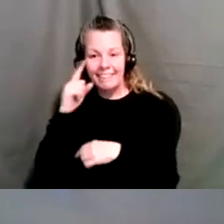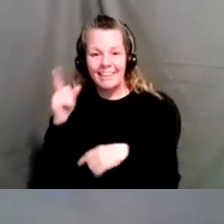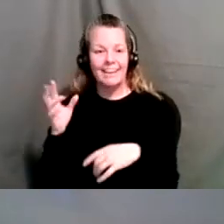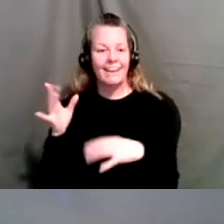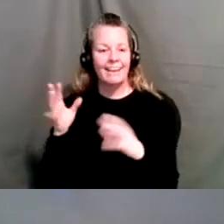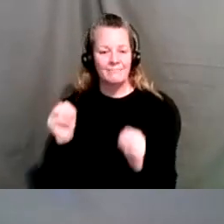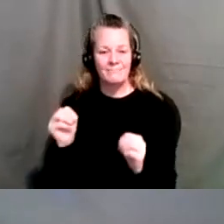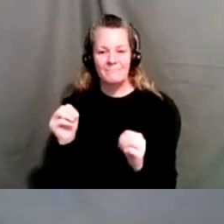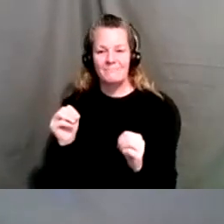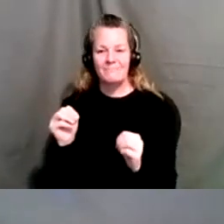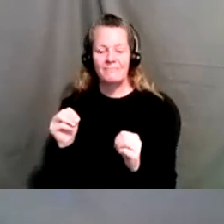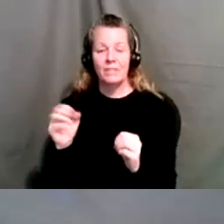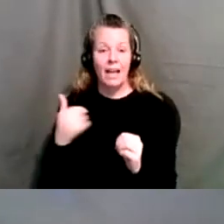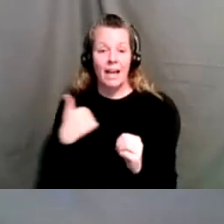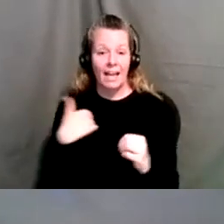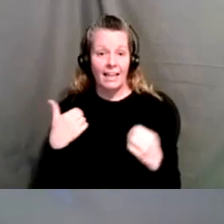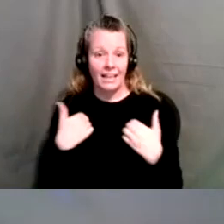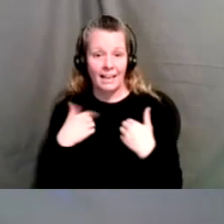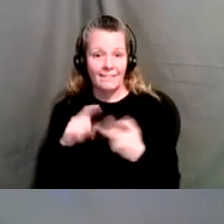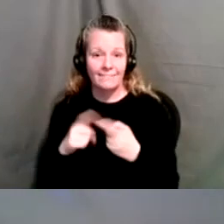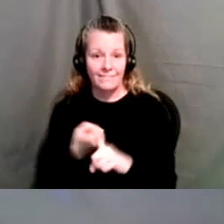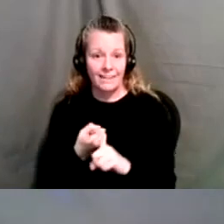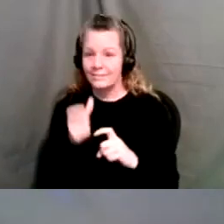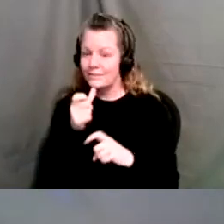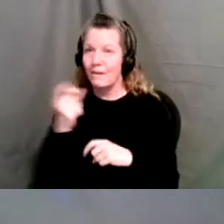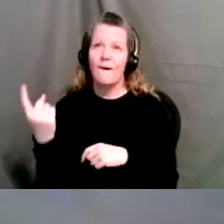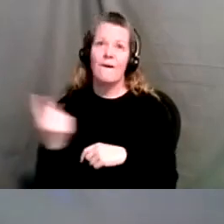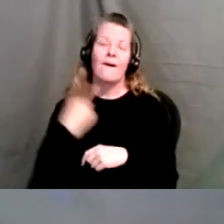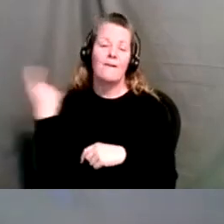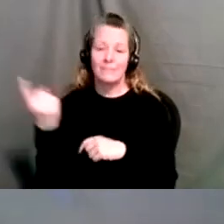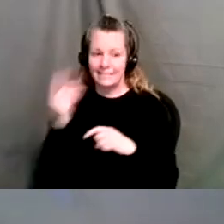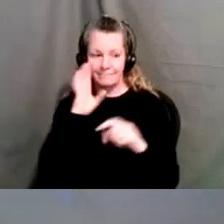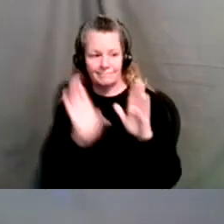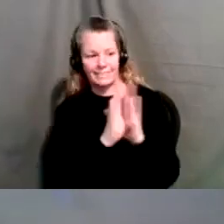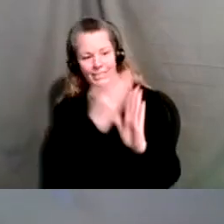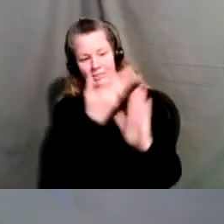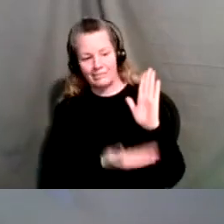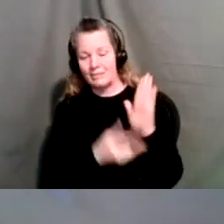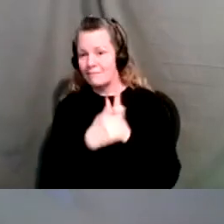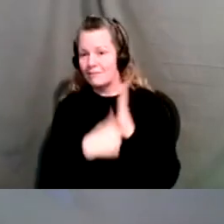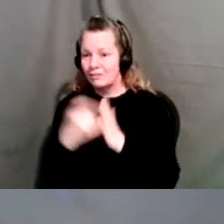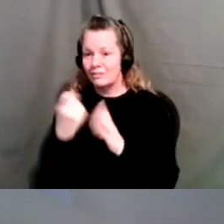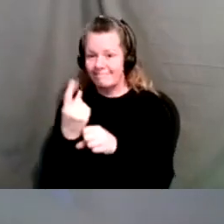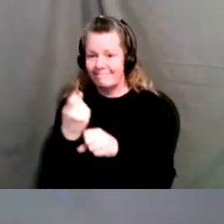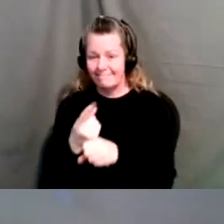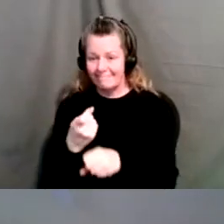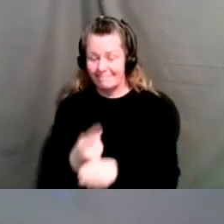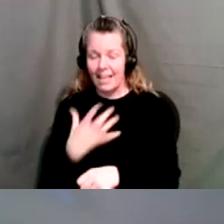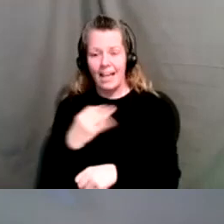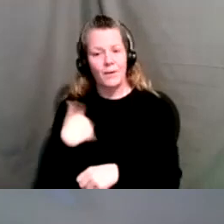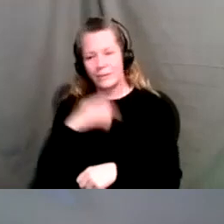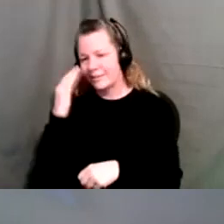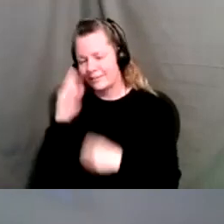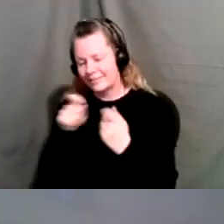I had friends who were always featured in those brochures year after year, and we knew exactly the